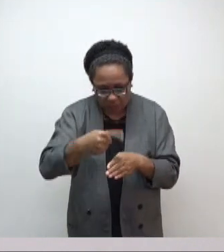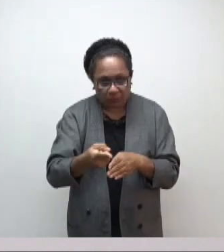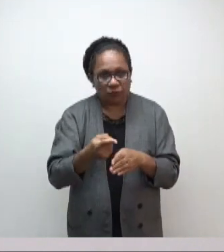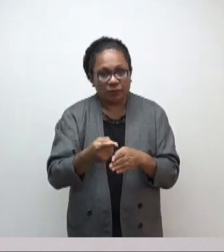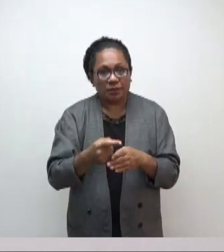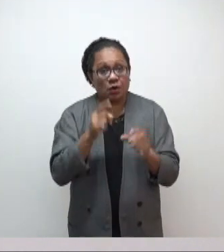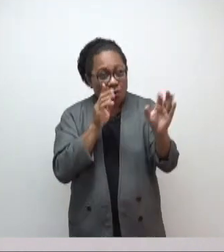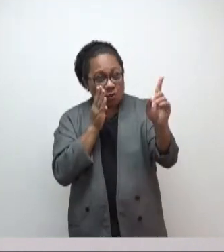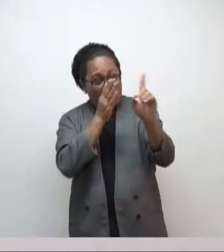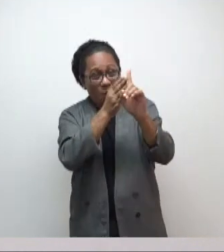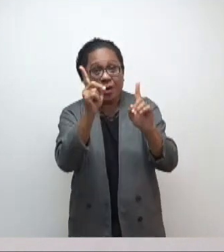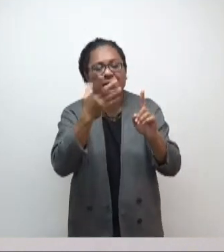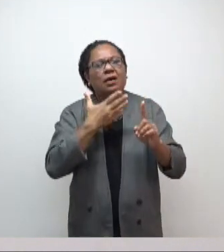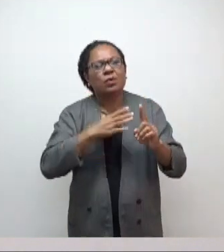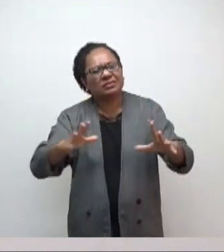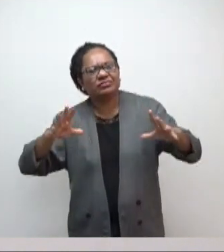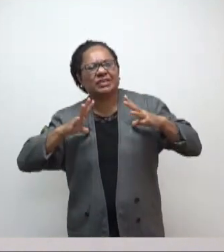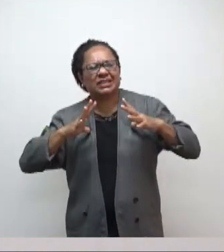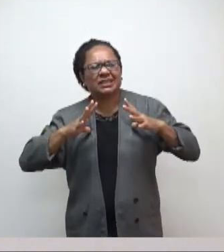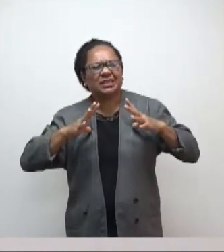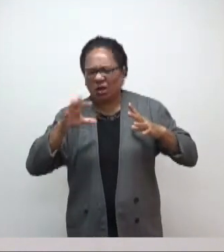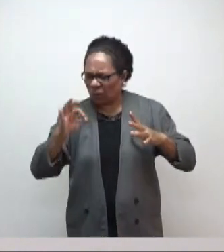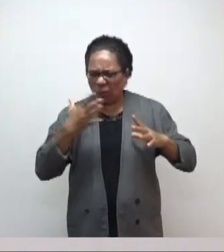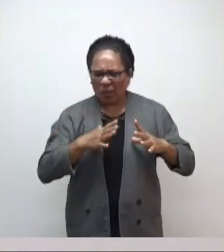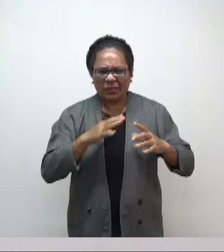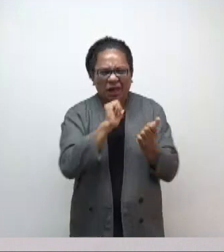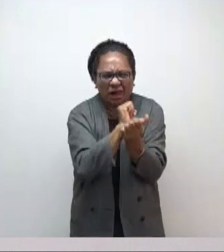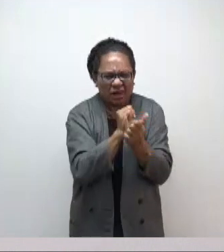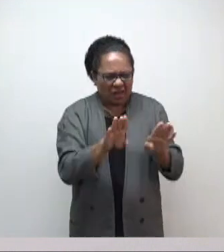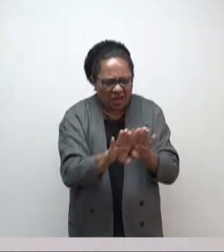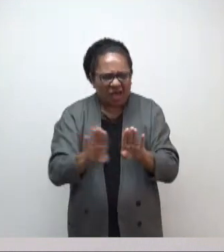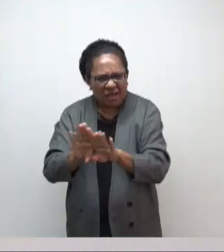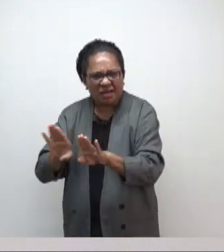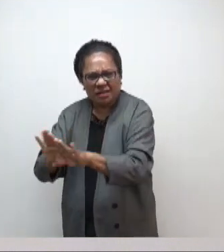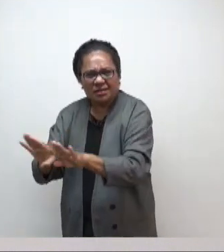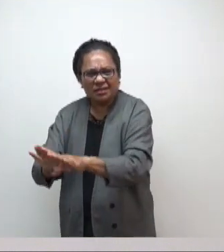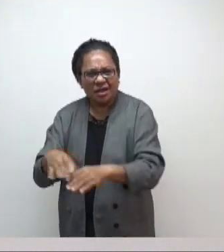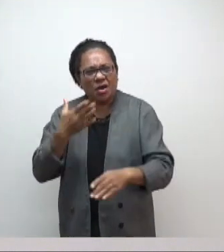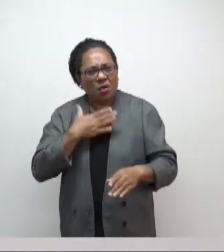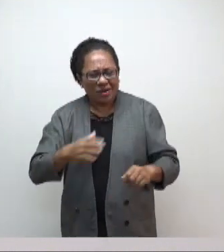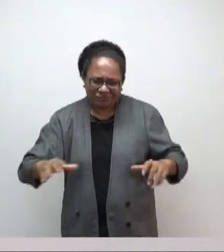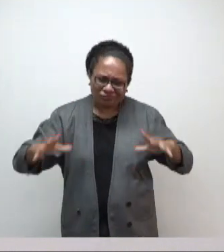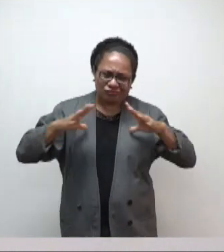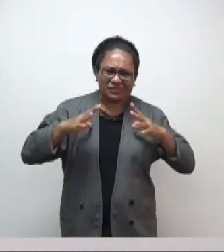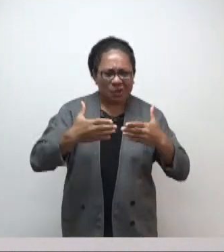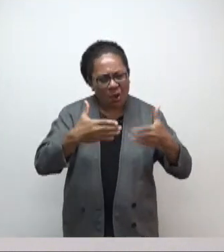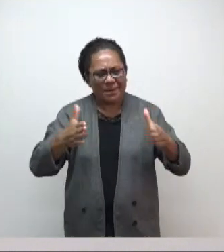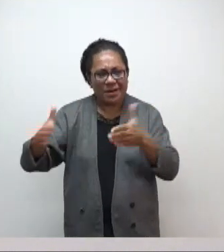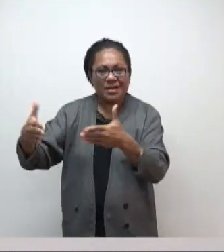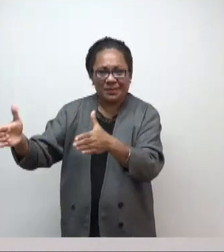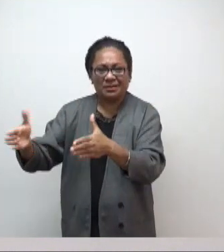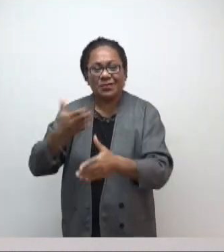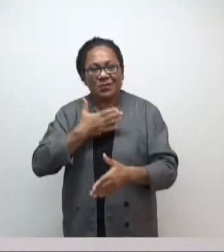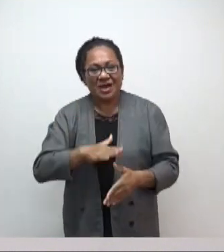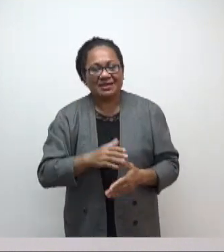be free. Our goal is to free our country and our economy from the rut of the pandemic. For the